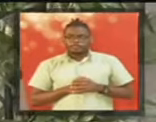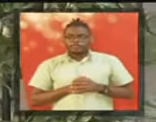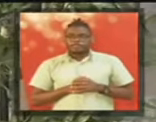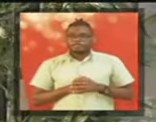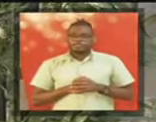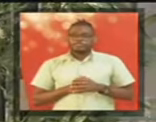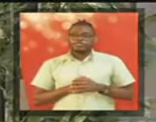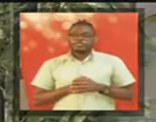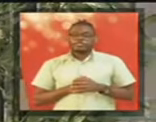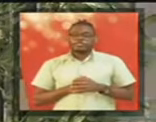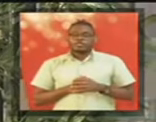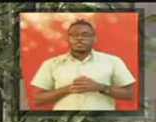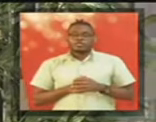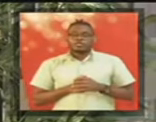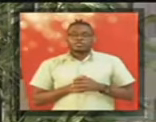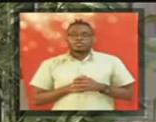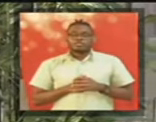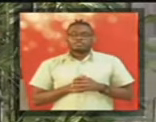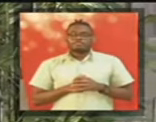we're ready for you, please.